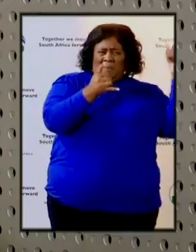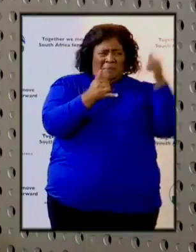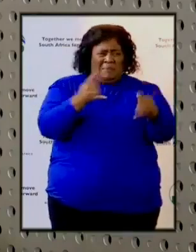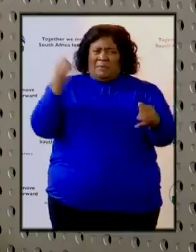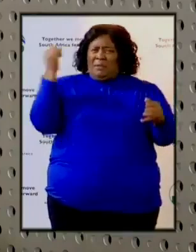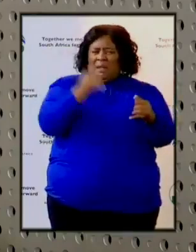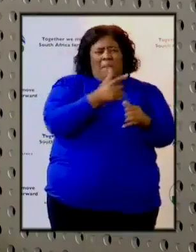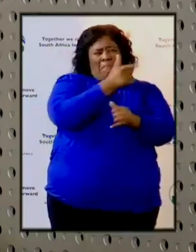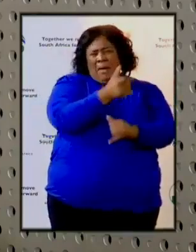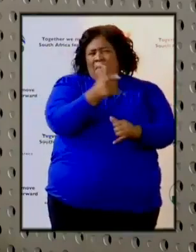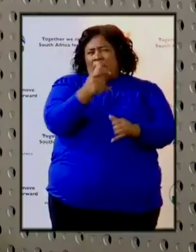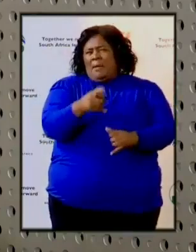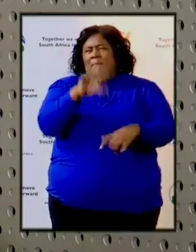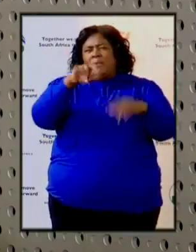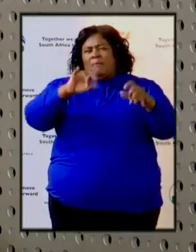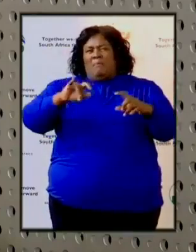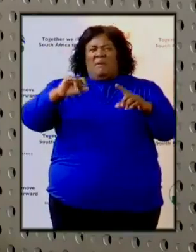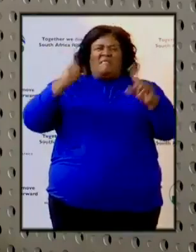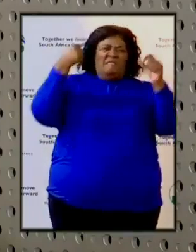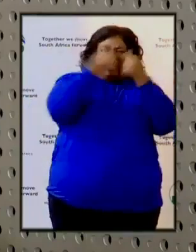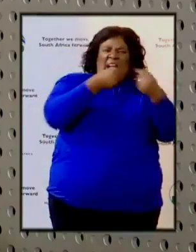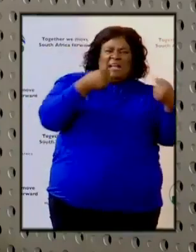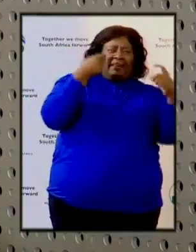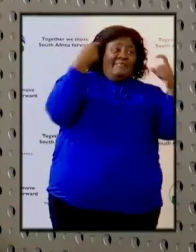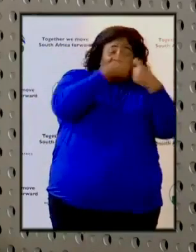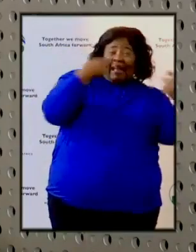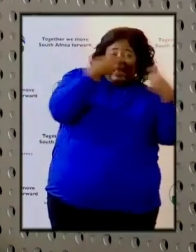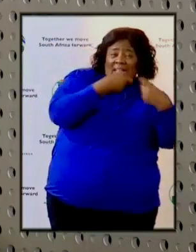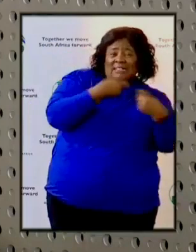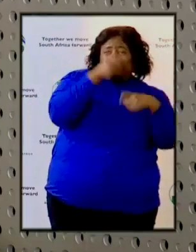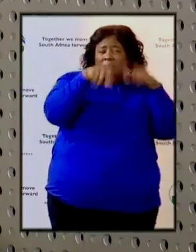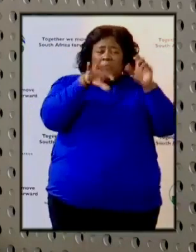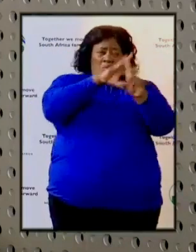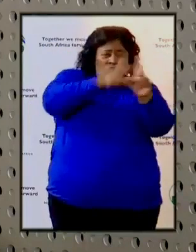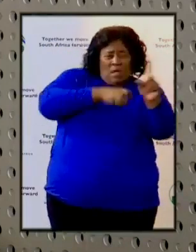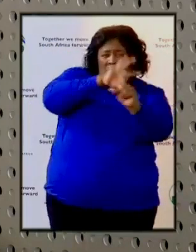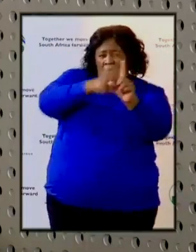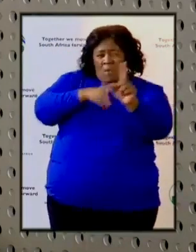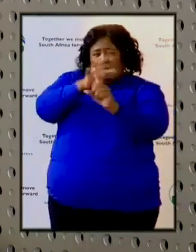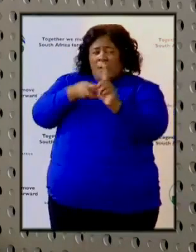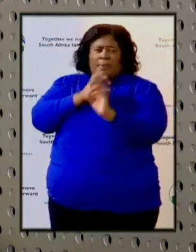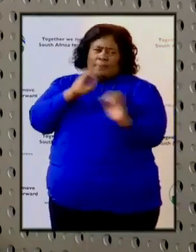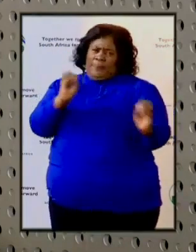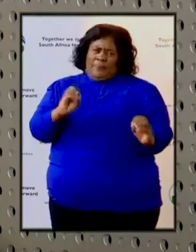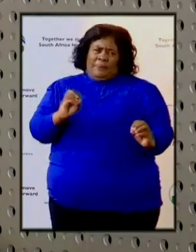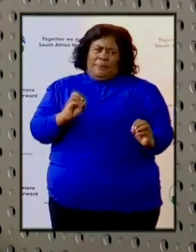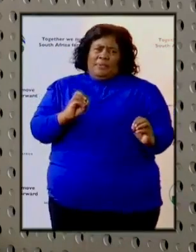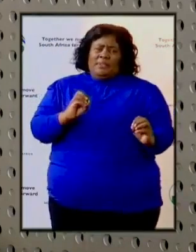abadutshuliwe abashayiwe abadlwenguliwe esikhundleni sokuthi